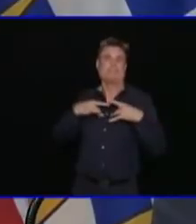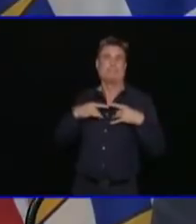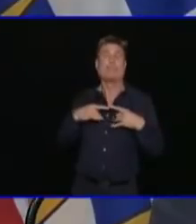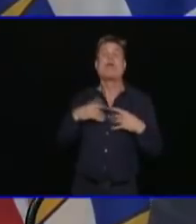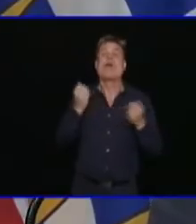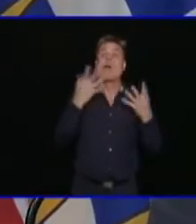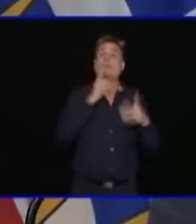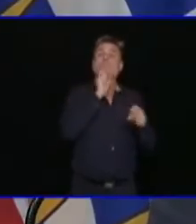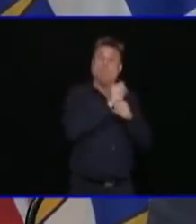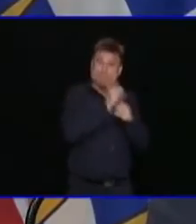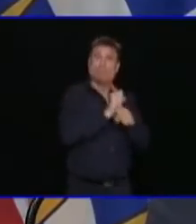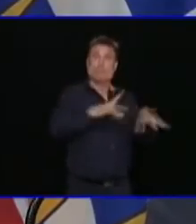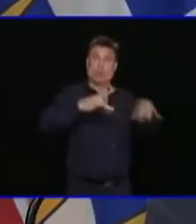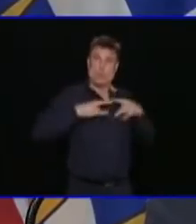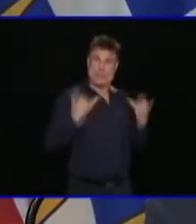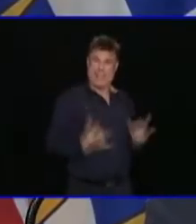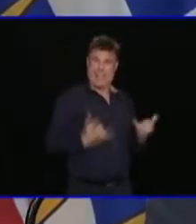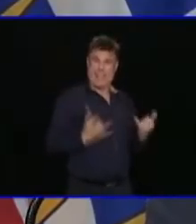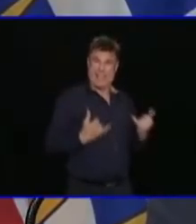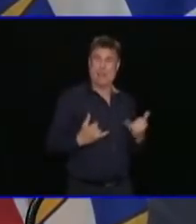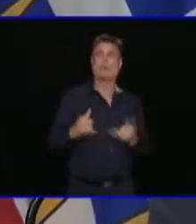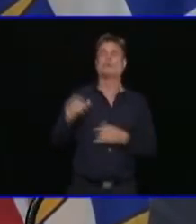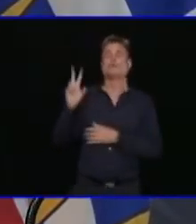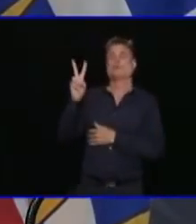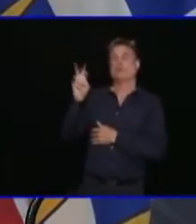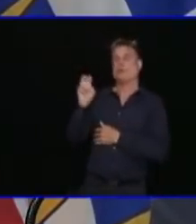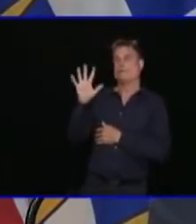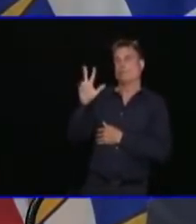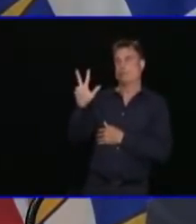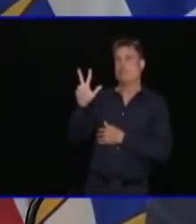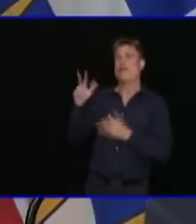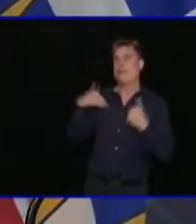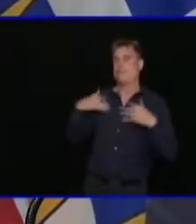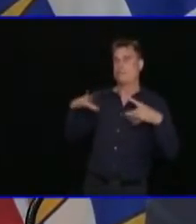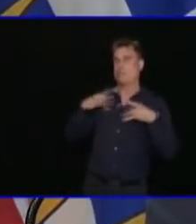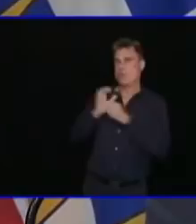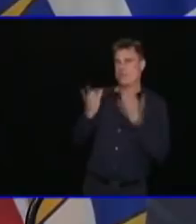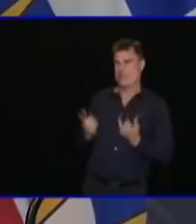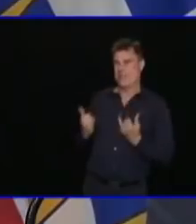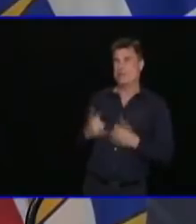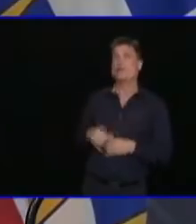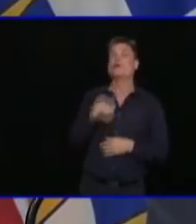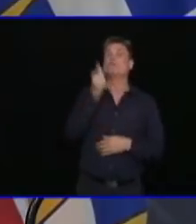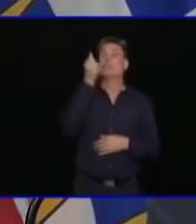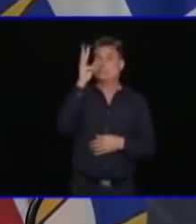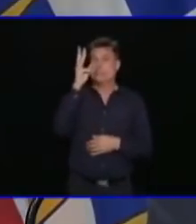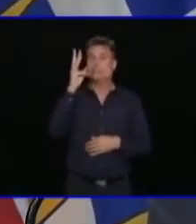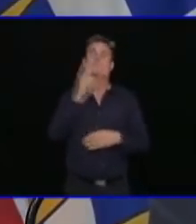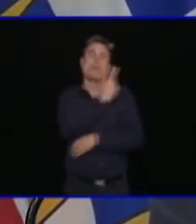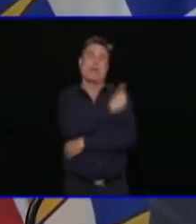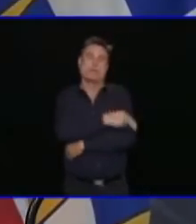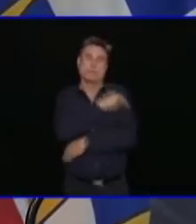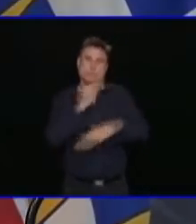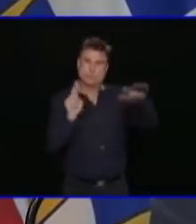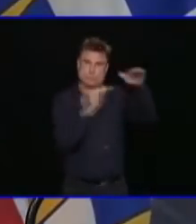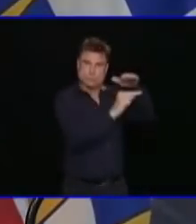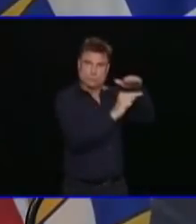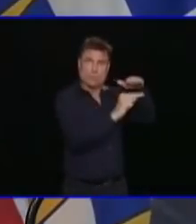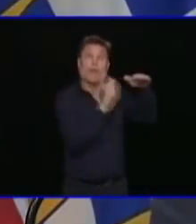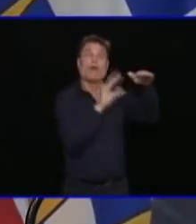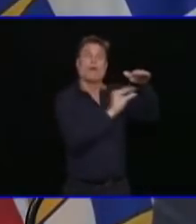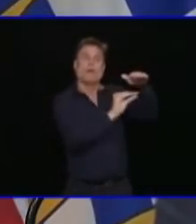ICU. We have no new deaths to report over the weekend, bringing our total to 189 people who have died